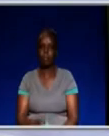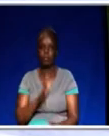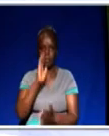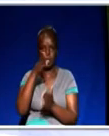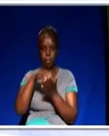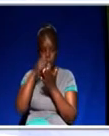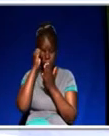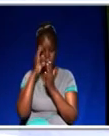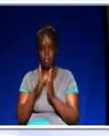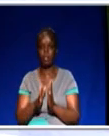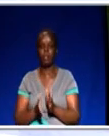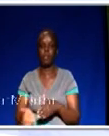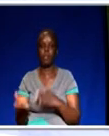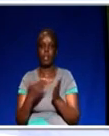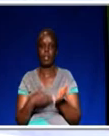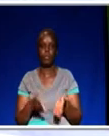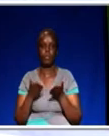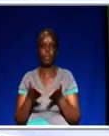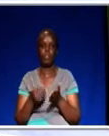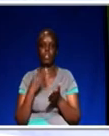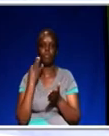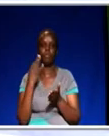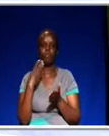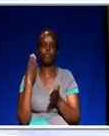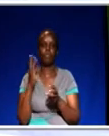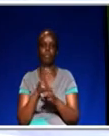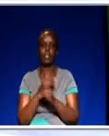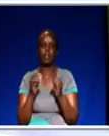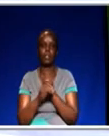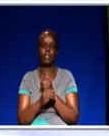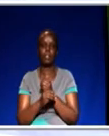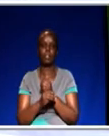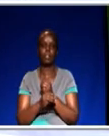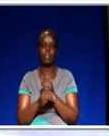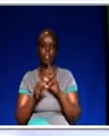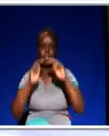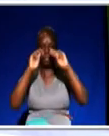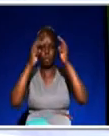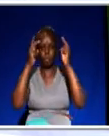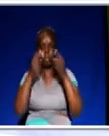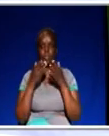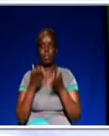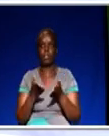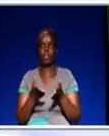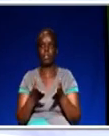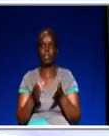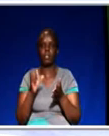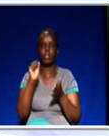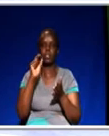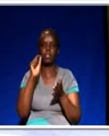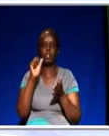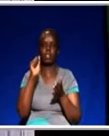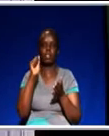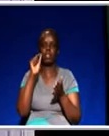Hello students, welcome to Form 4 Mathematics. Our lesson today is on